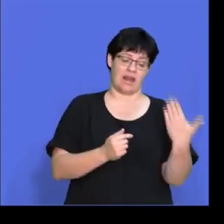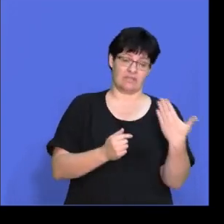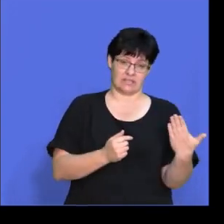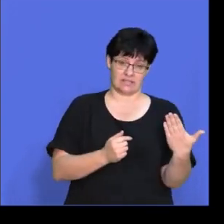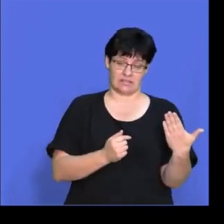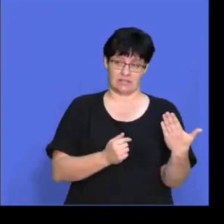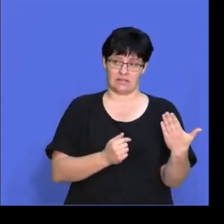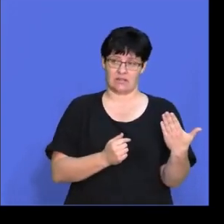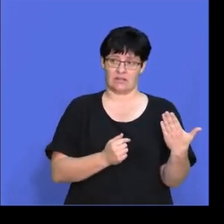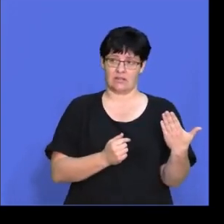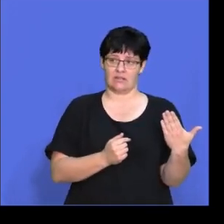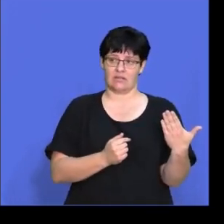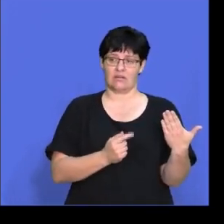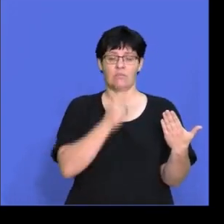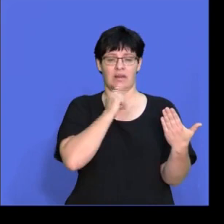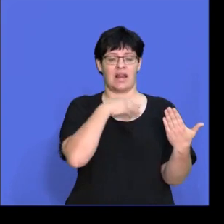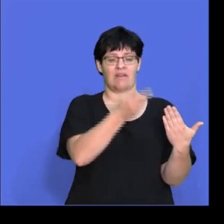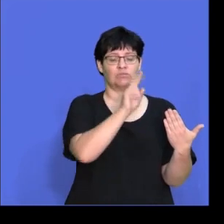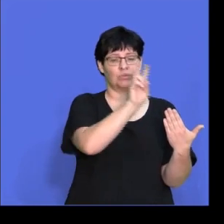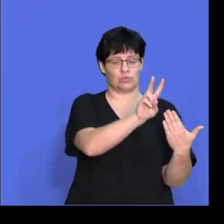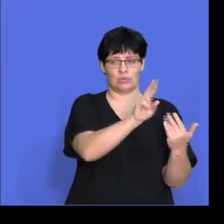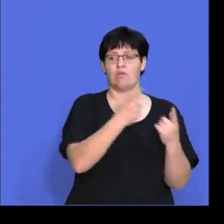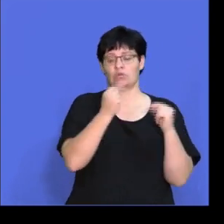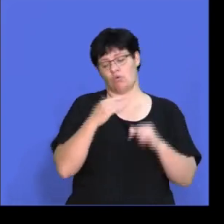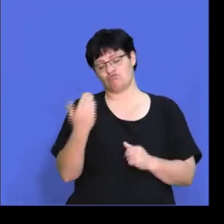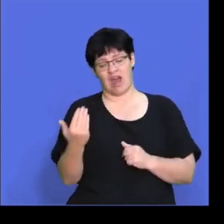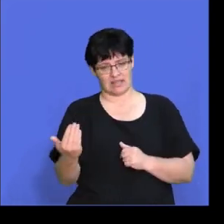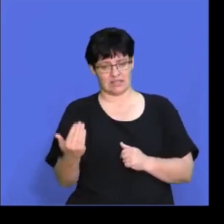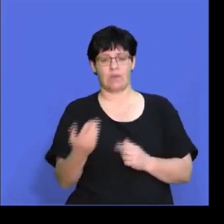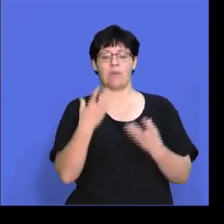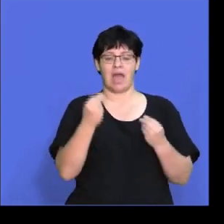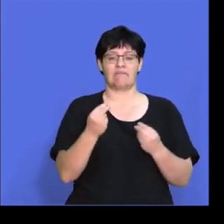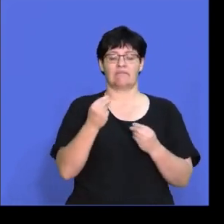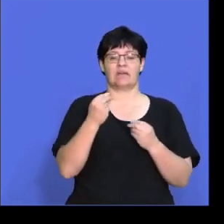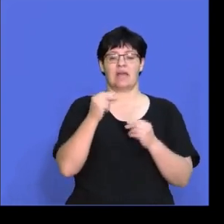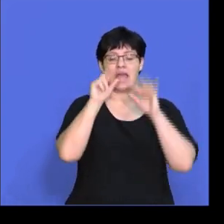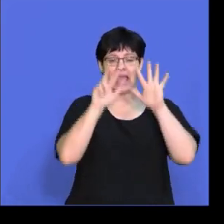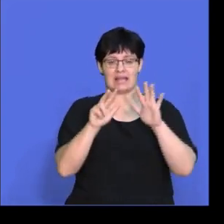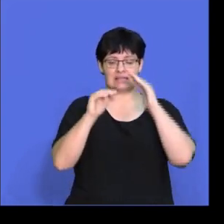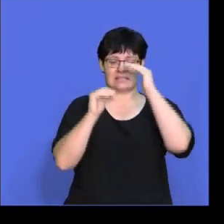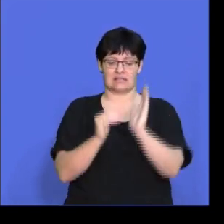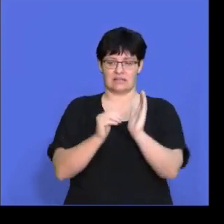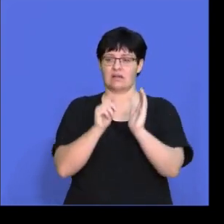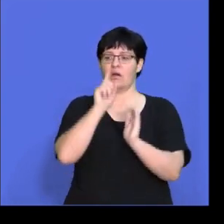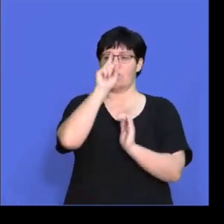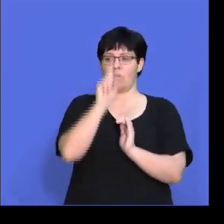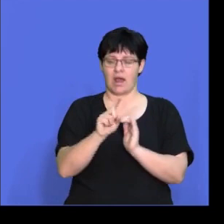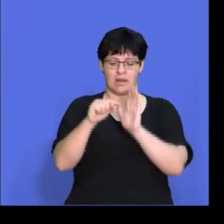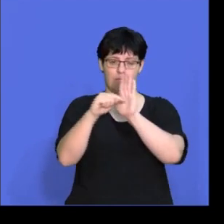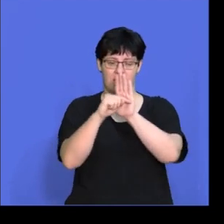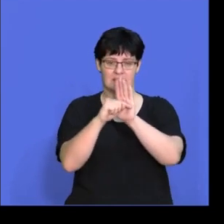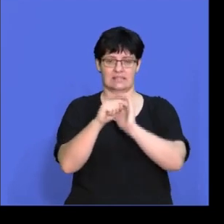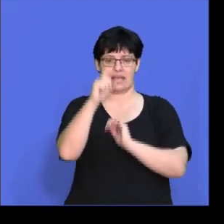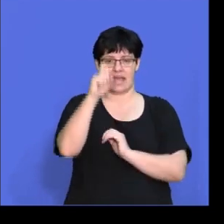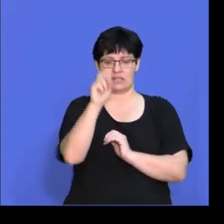left side, well, we just left with a 2, and when we do it on the right side, we're going to multiply the 8 by the whole of